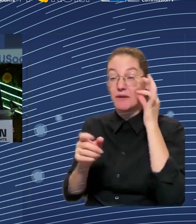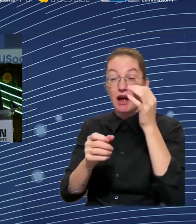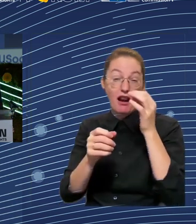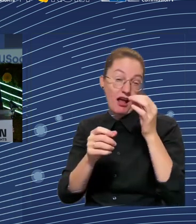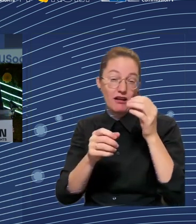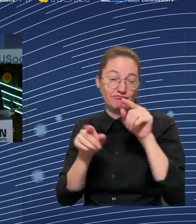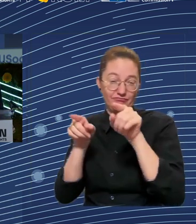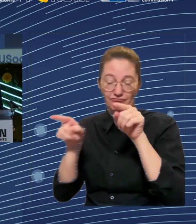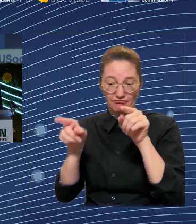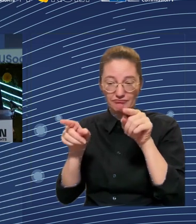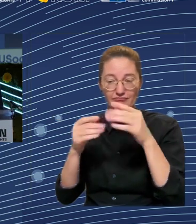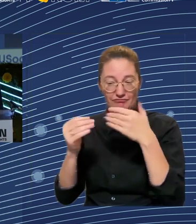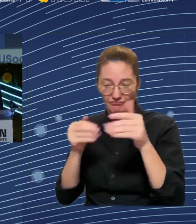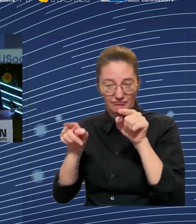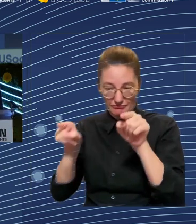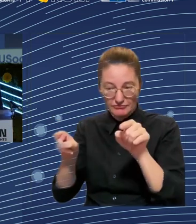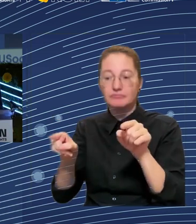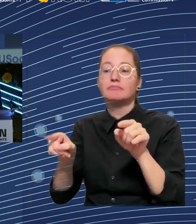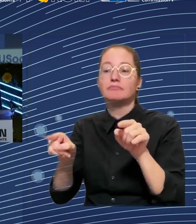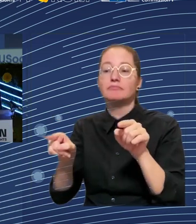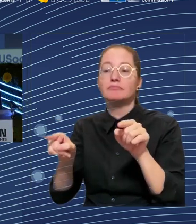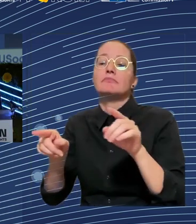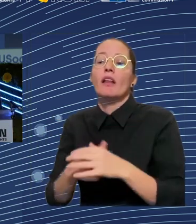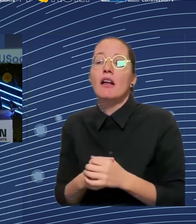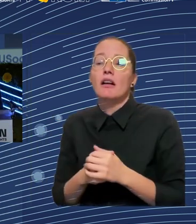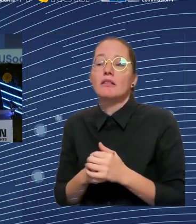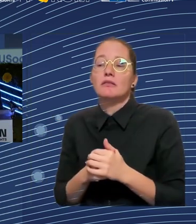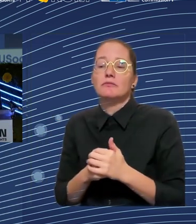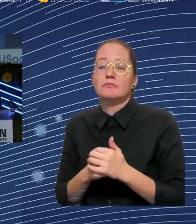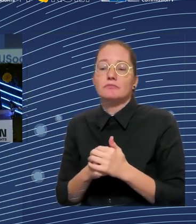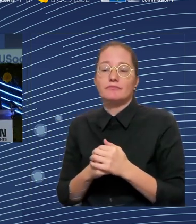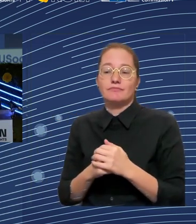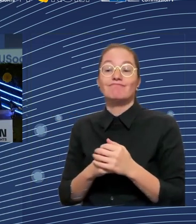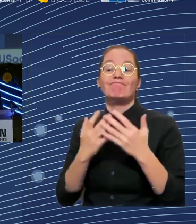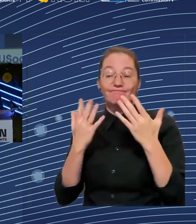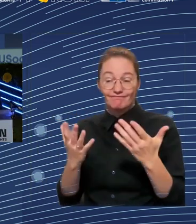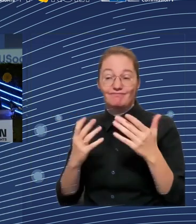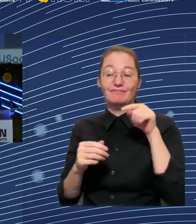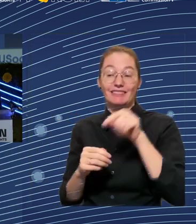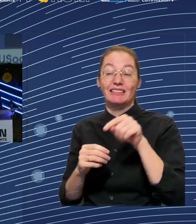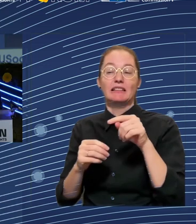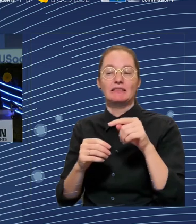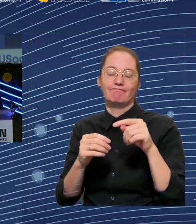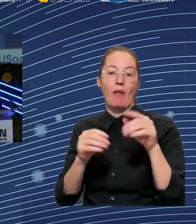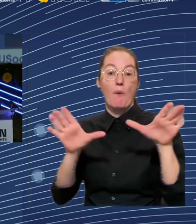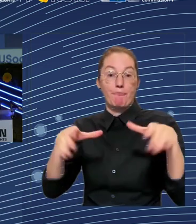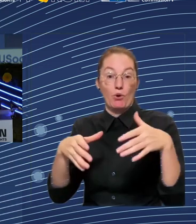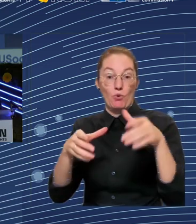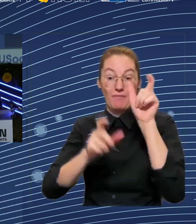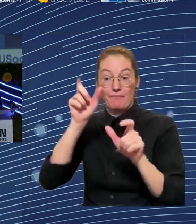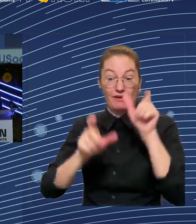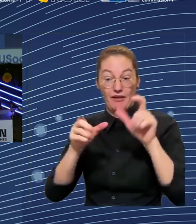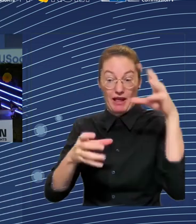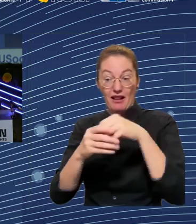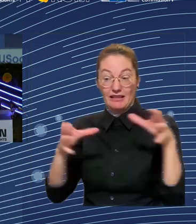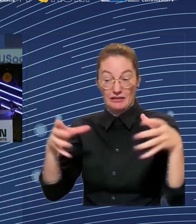or skills. It often has to do with some kind of gender norms or stereotypes that demarcate certain occupations as male or